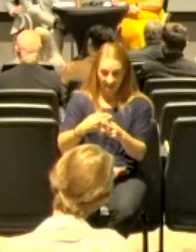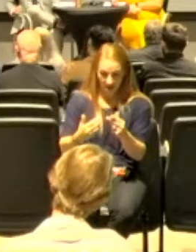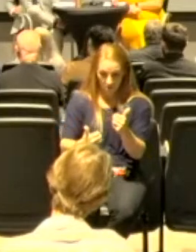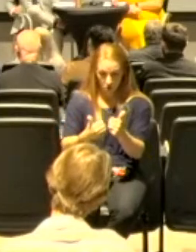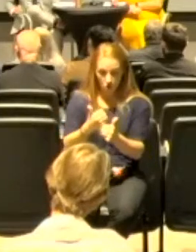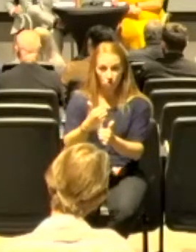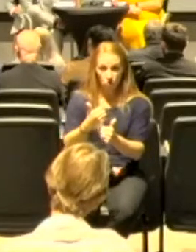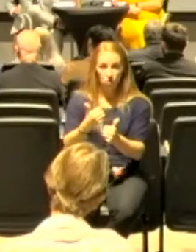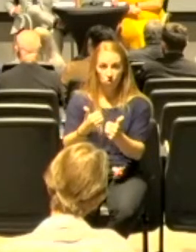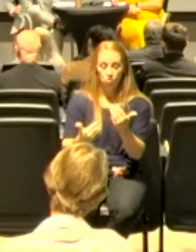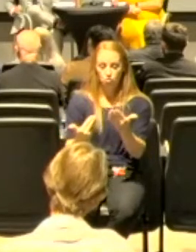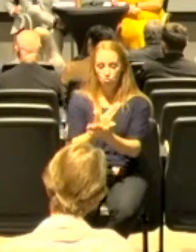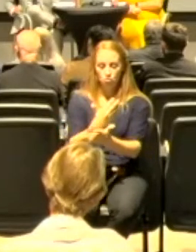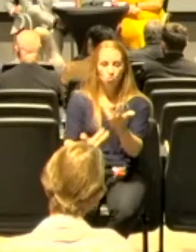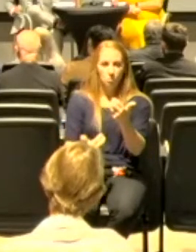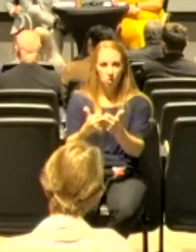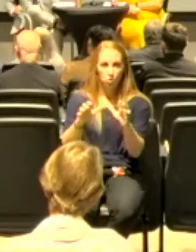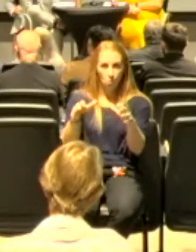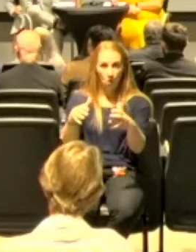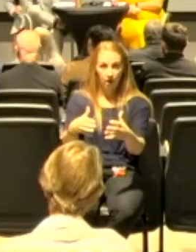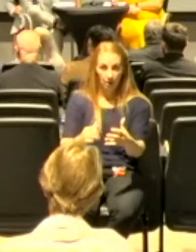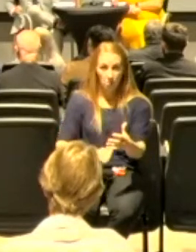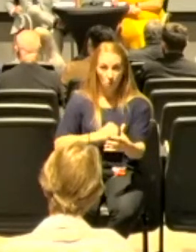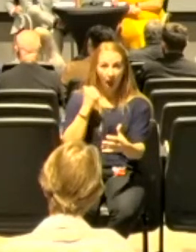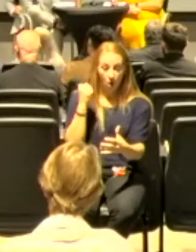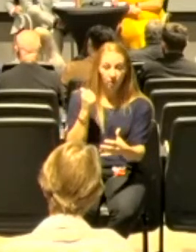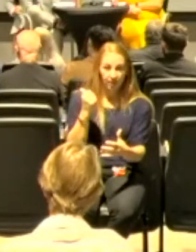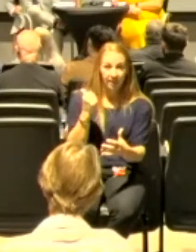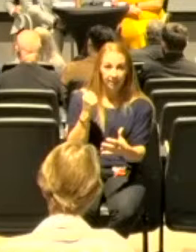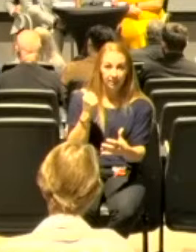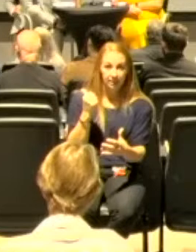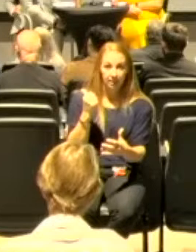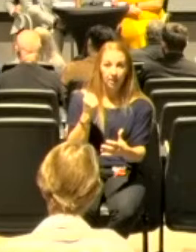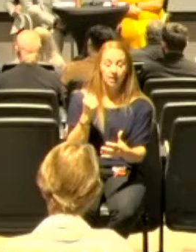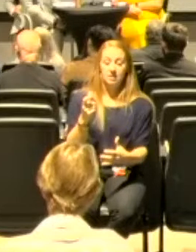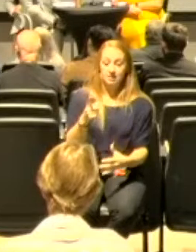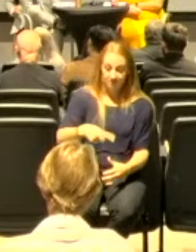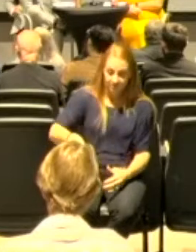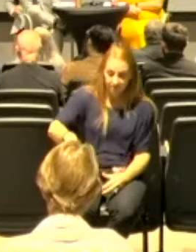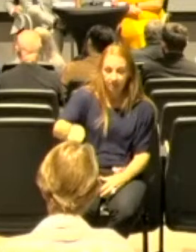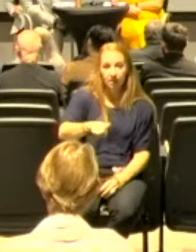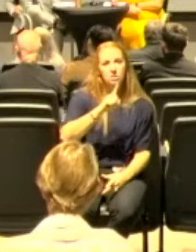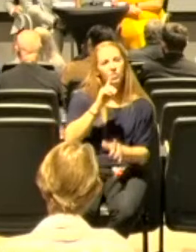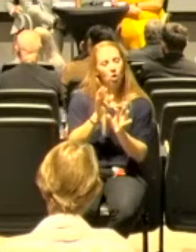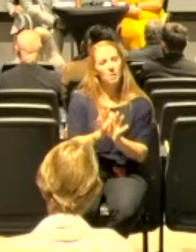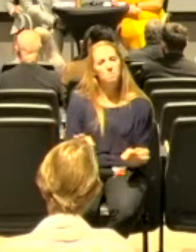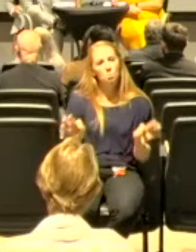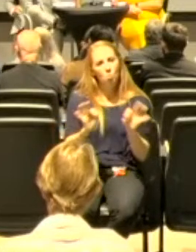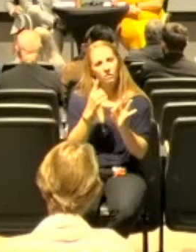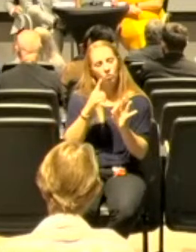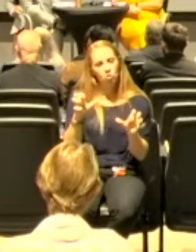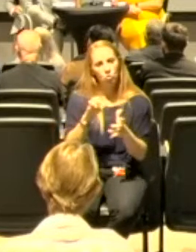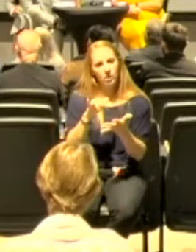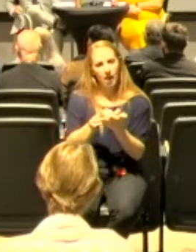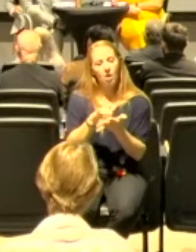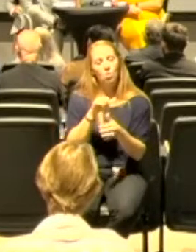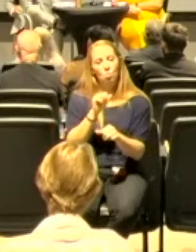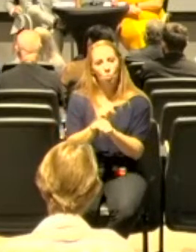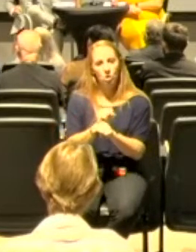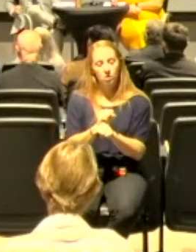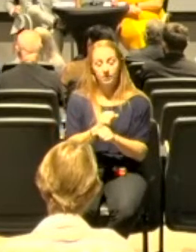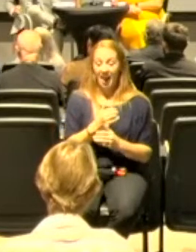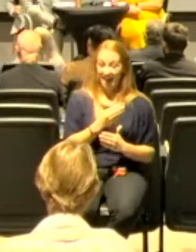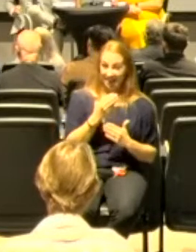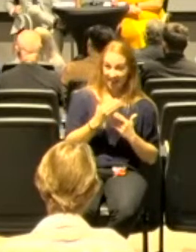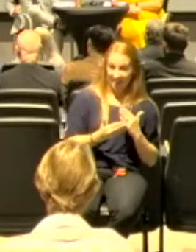proudly in a state that sometimes does not hear that is important for us to do that work. Let me end by also